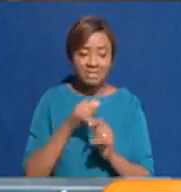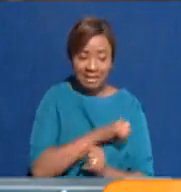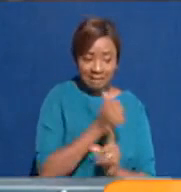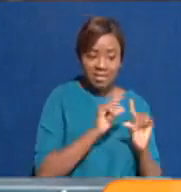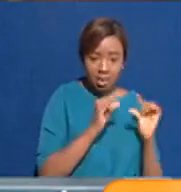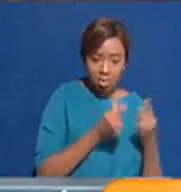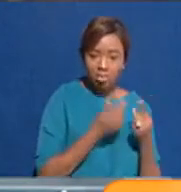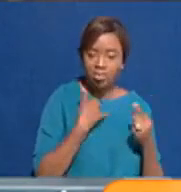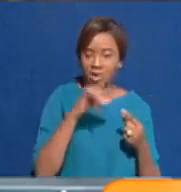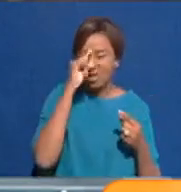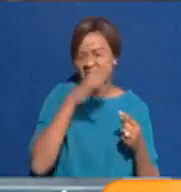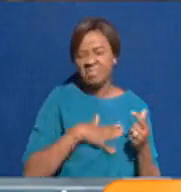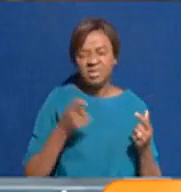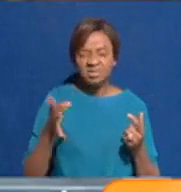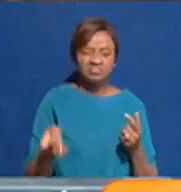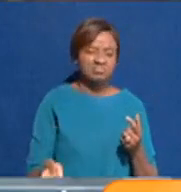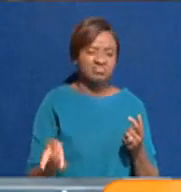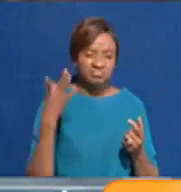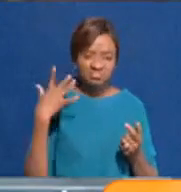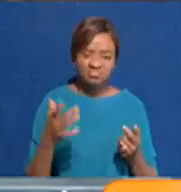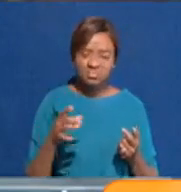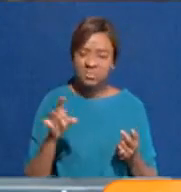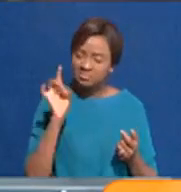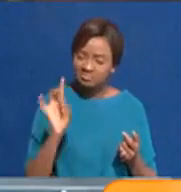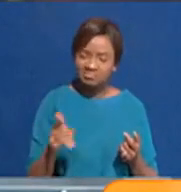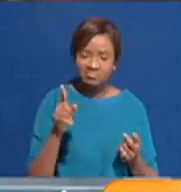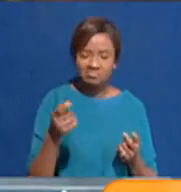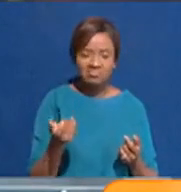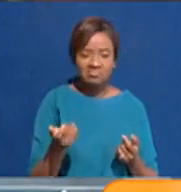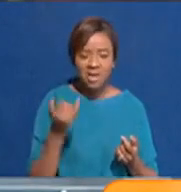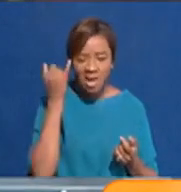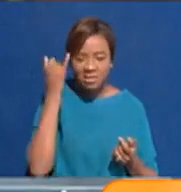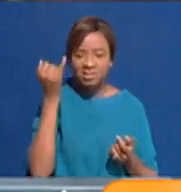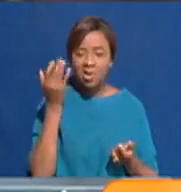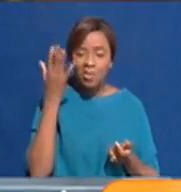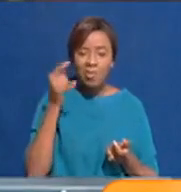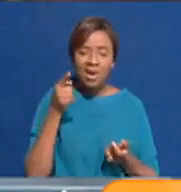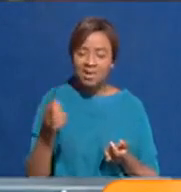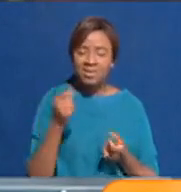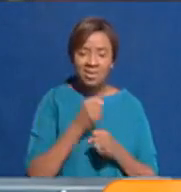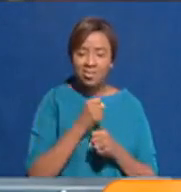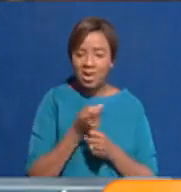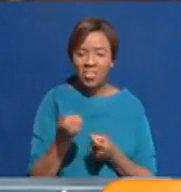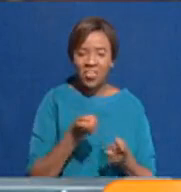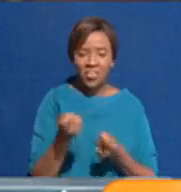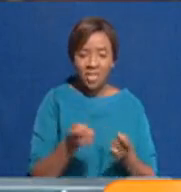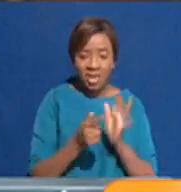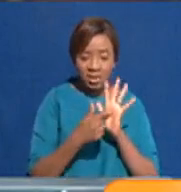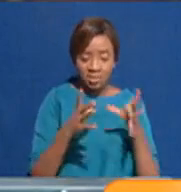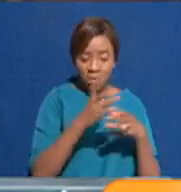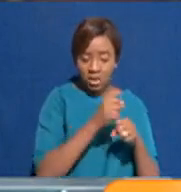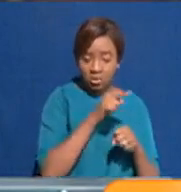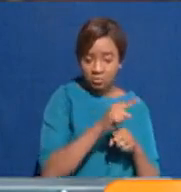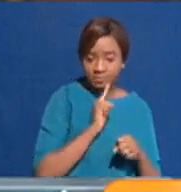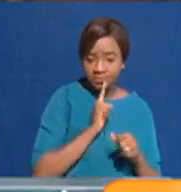wants the government to scrap the system, claiming that there is little happening in grade 7. According to Elimu Bora Working